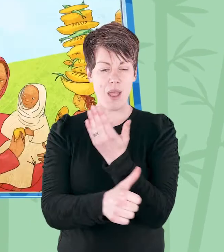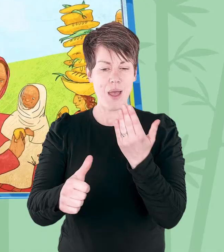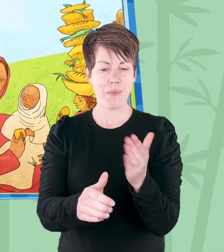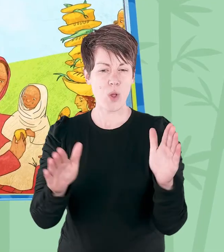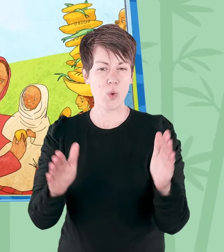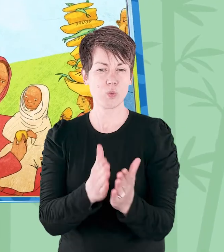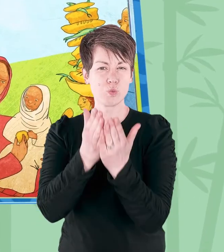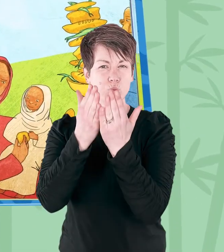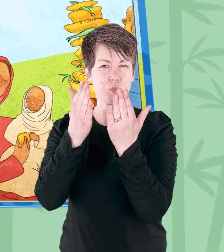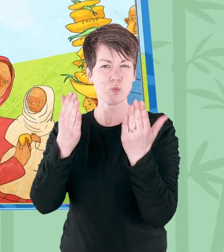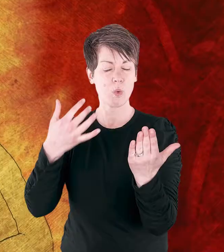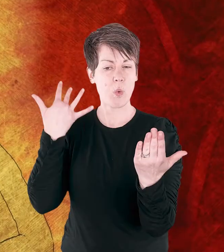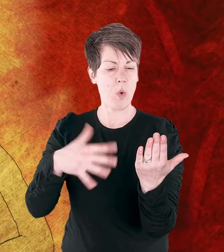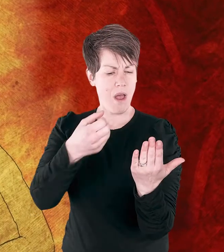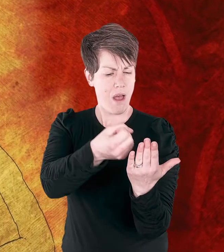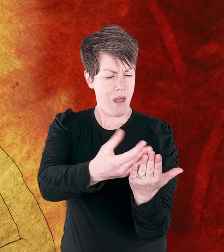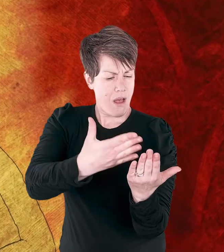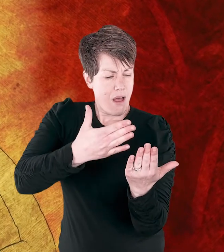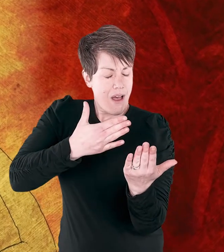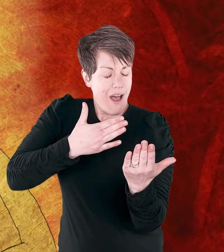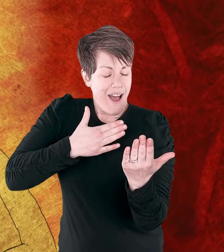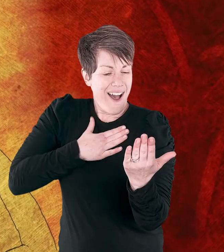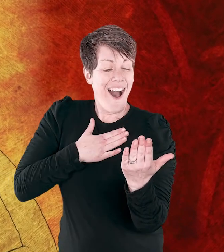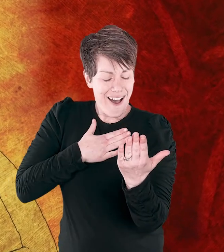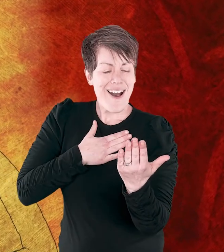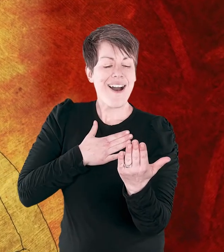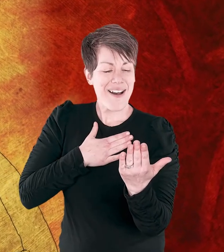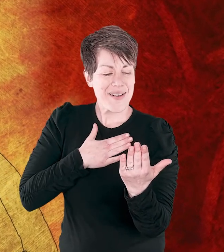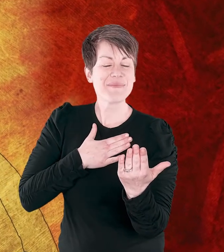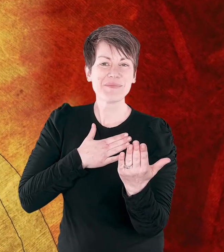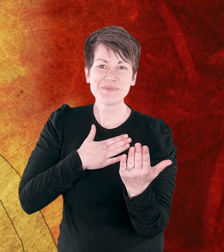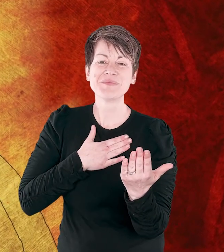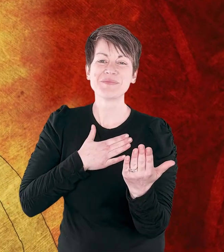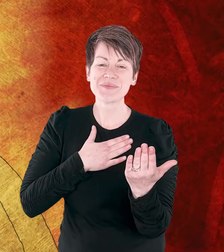Open the Bible, let wonder fill our hearts.